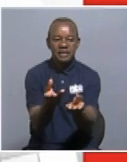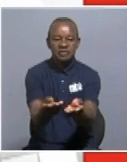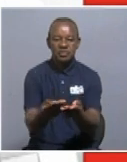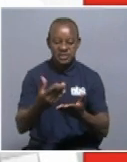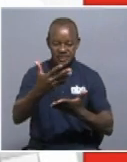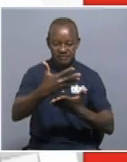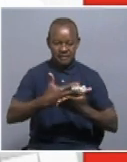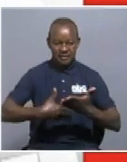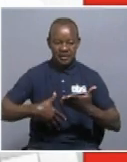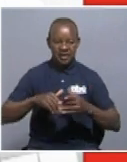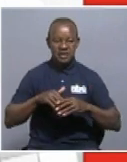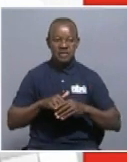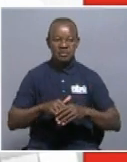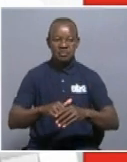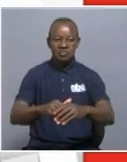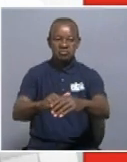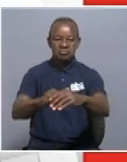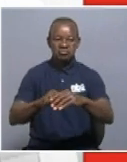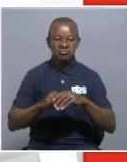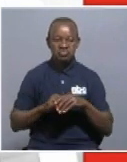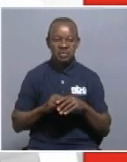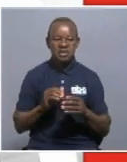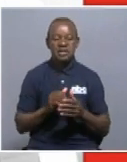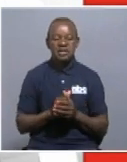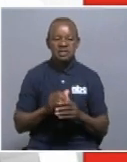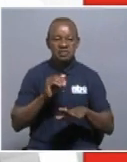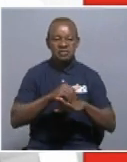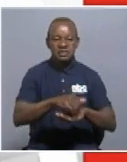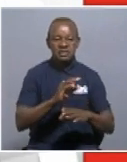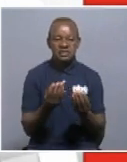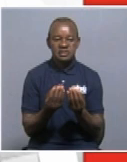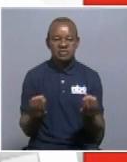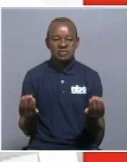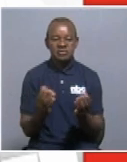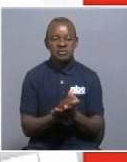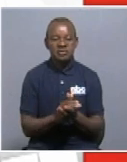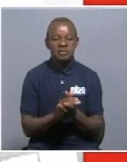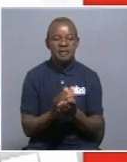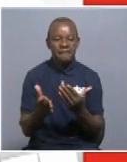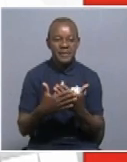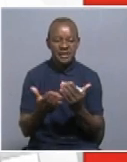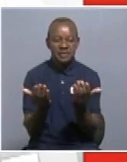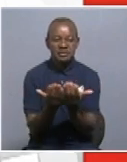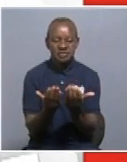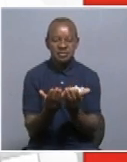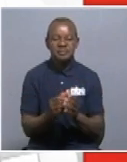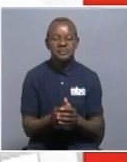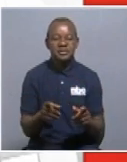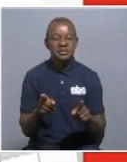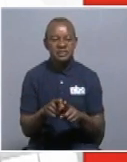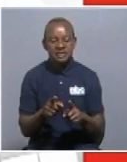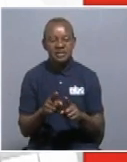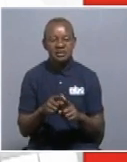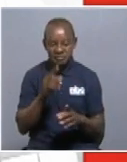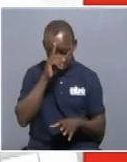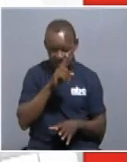enrollment of such a child, as well as identification document for that learner. And if you're a teacher, equally you need a proof of enrollment